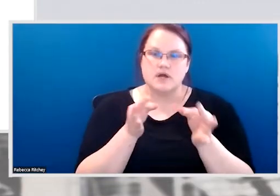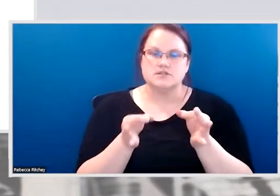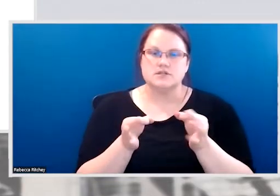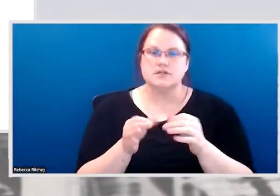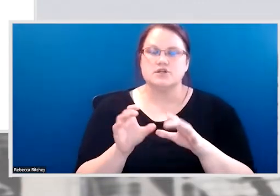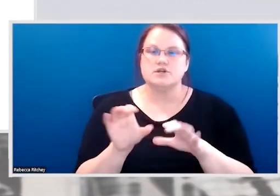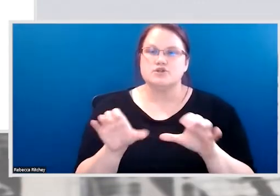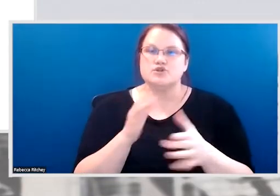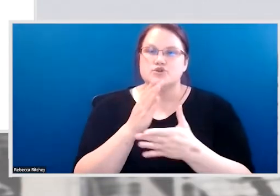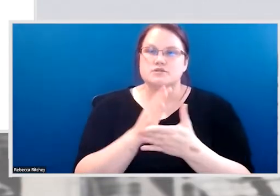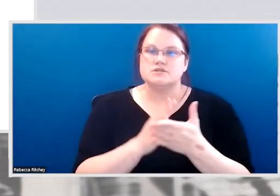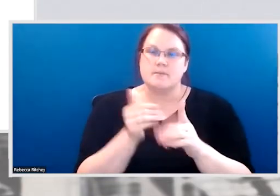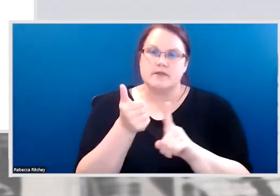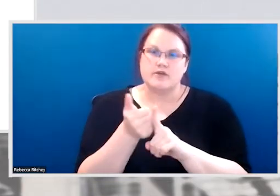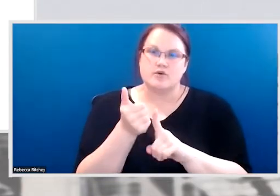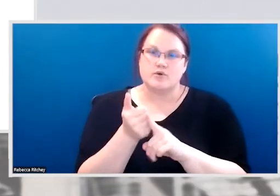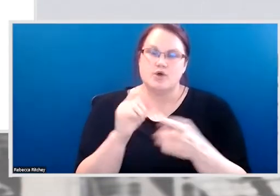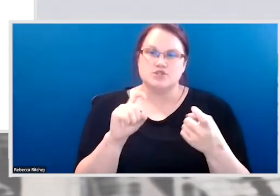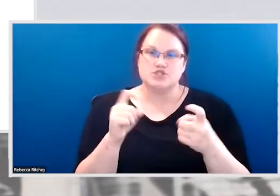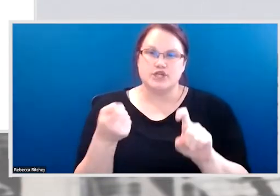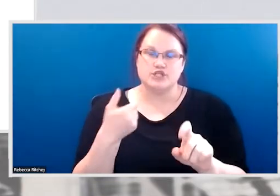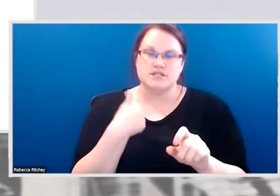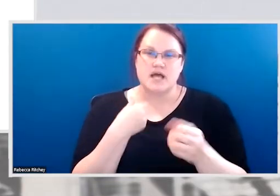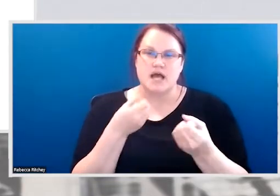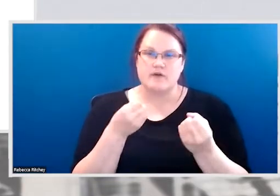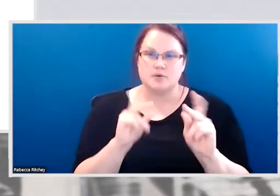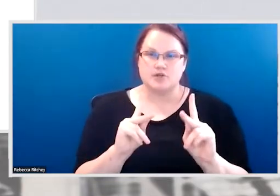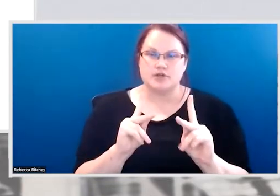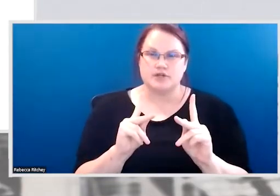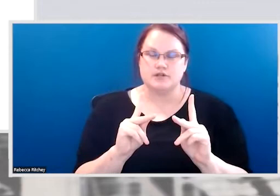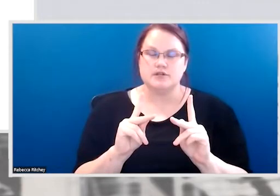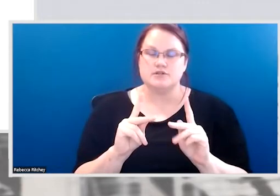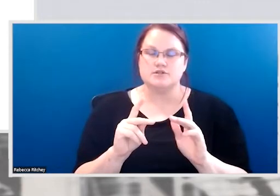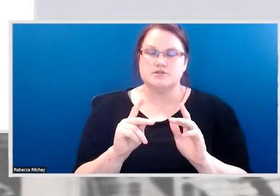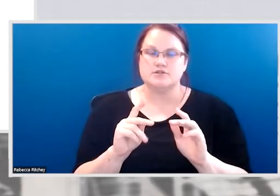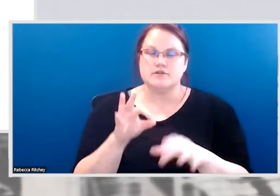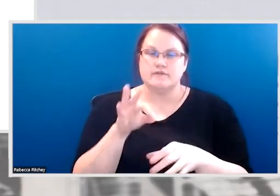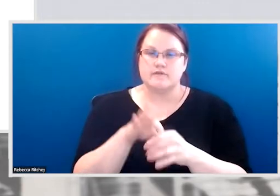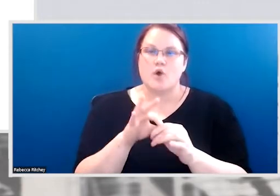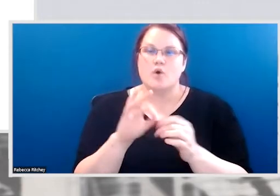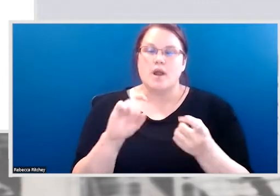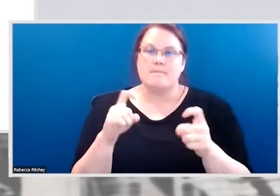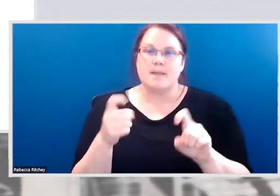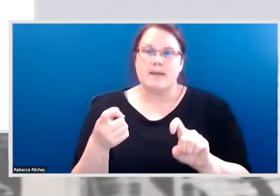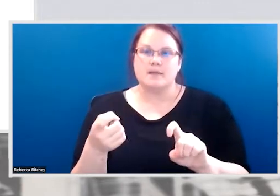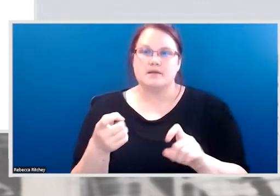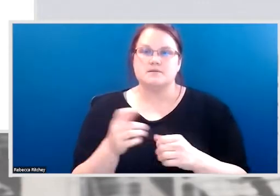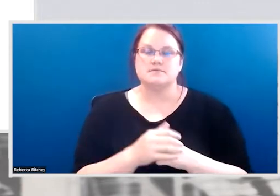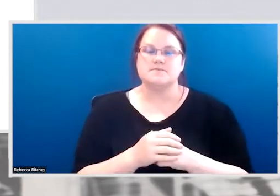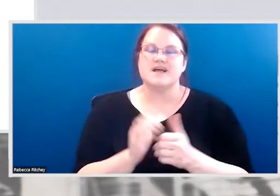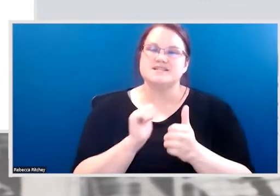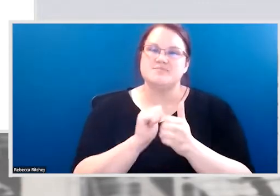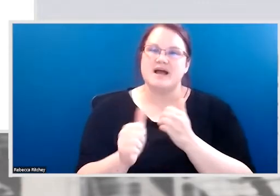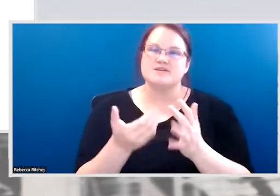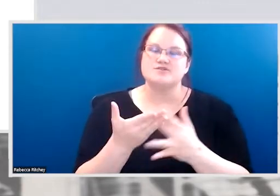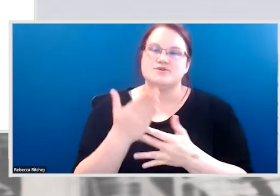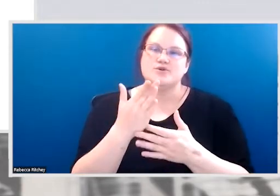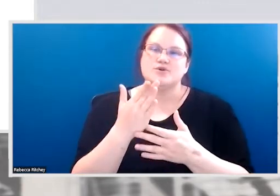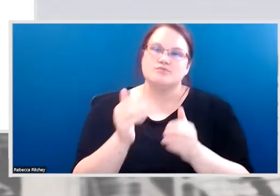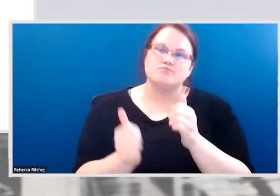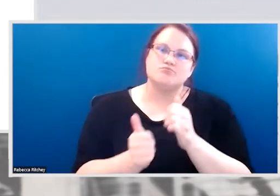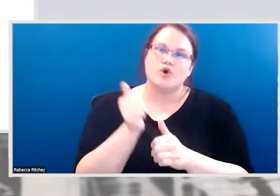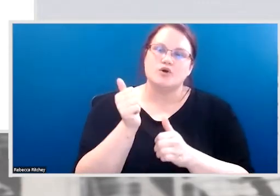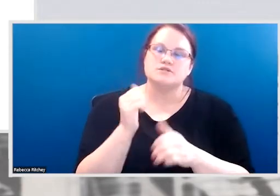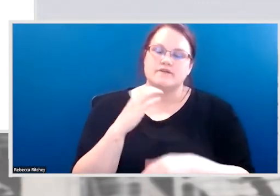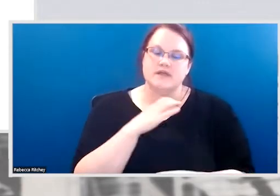own changes. So they have the opportunity to vote on amendments to the budget. They have to pass through a majority of council, and then council